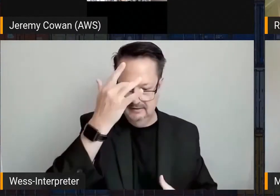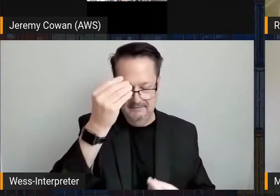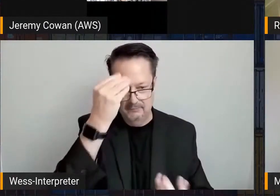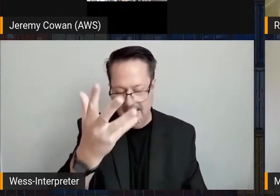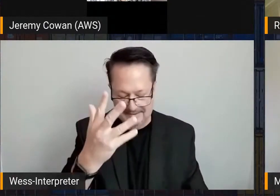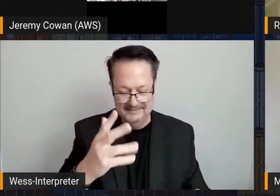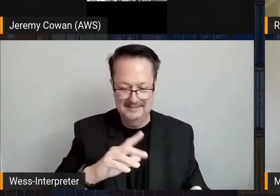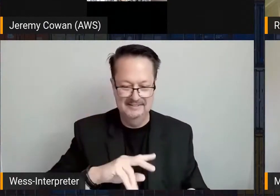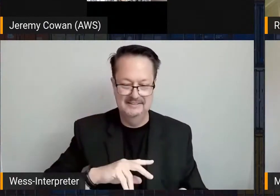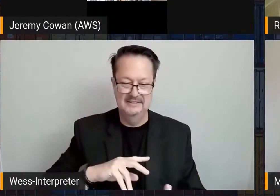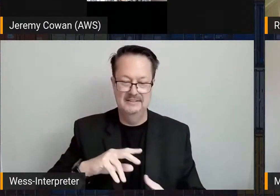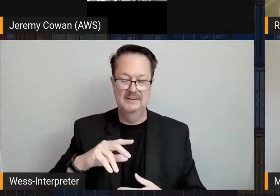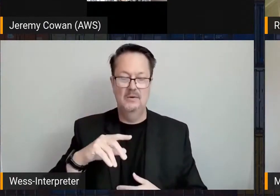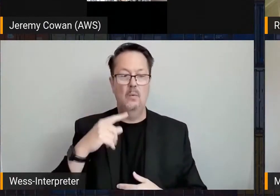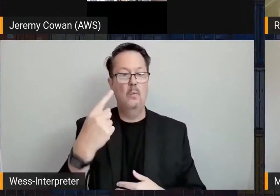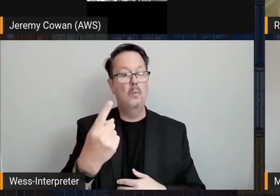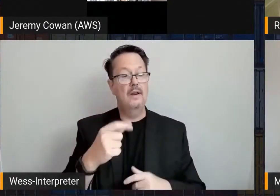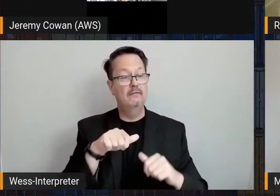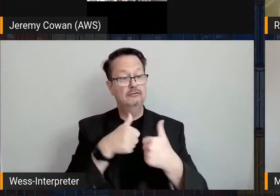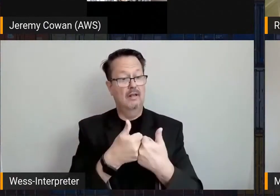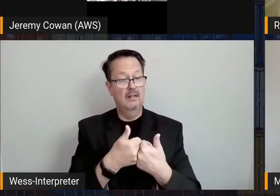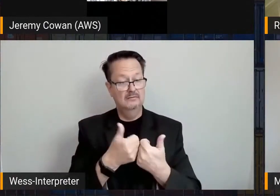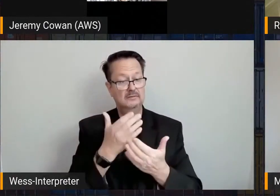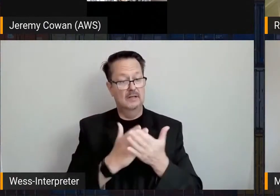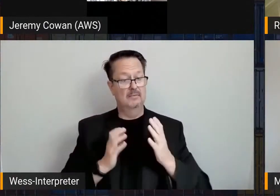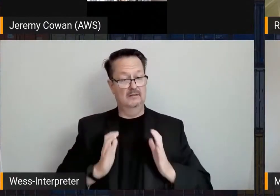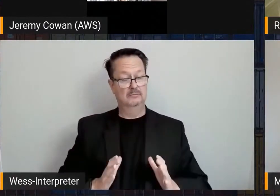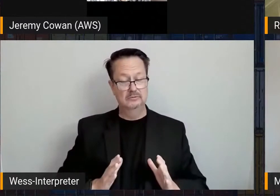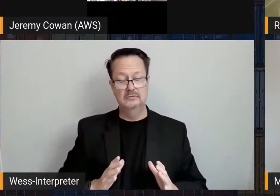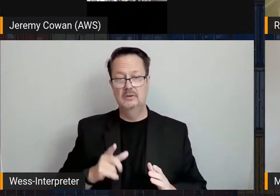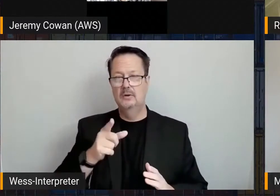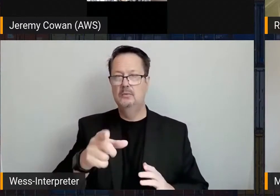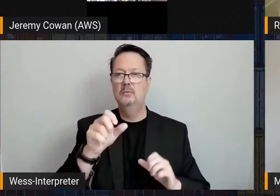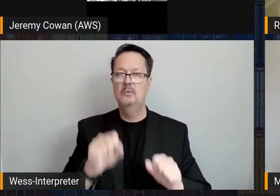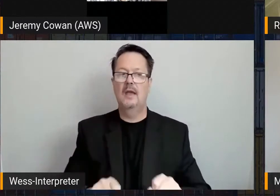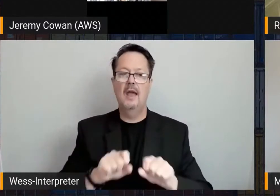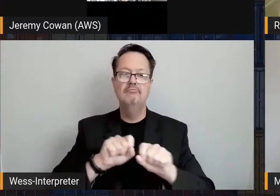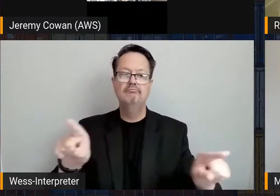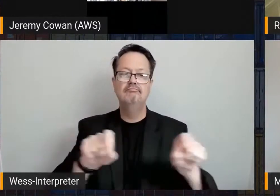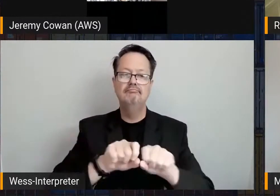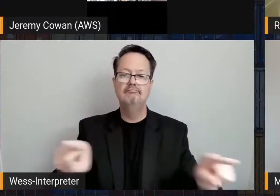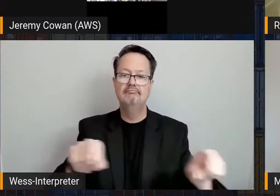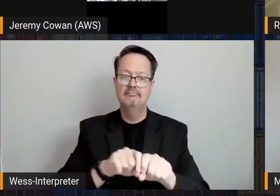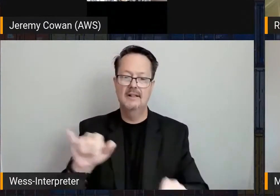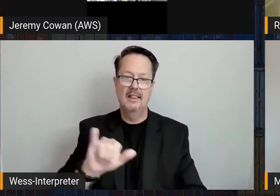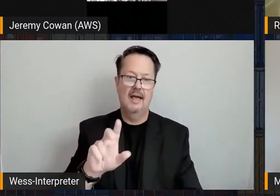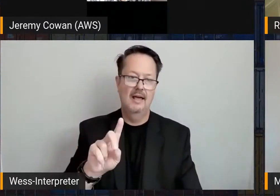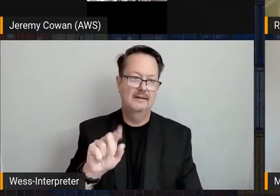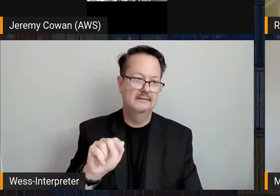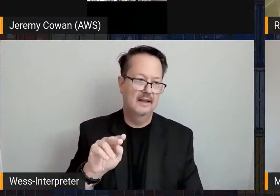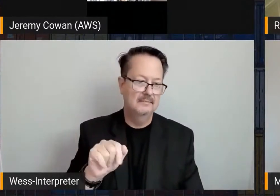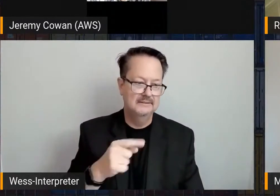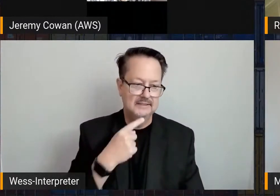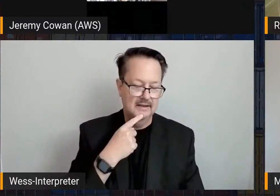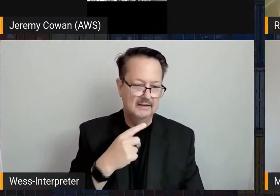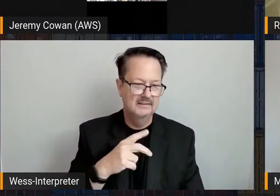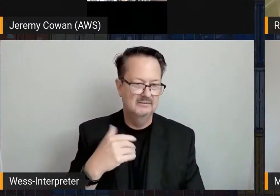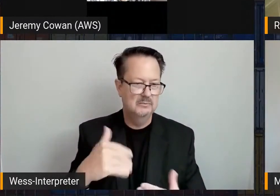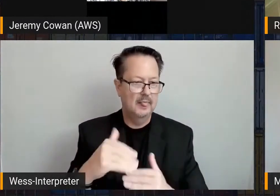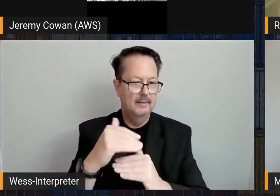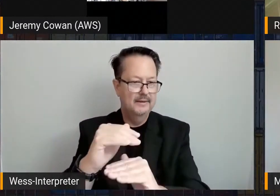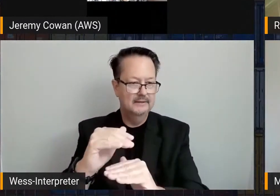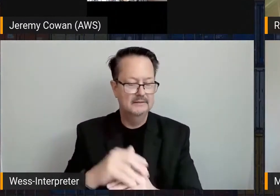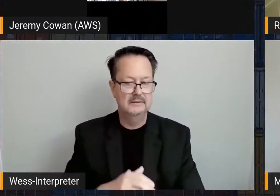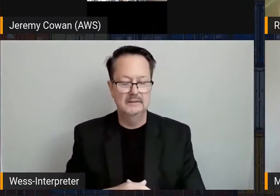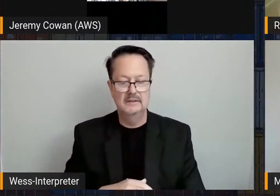there for some customers is that your ability to deploy things like daemon sets is very limited. So